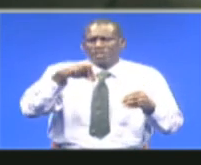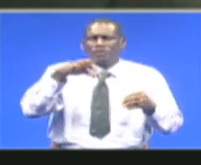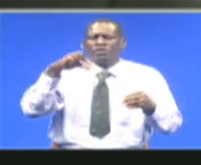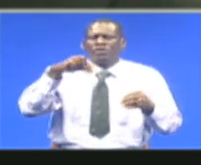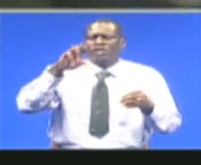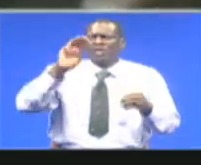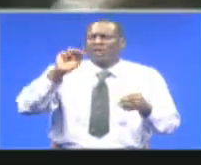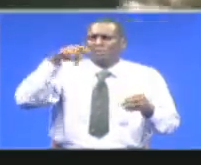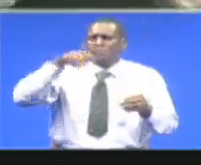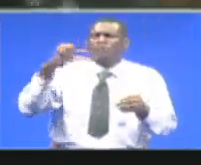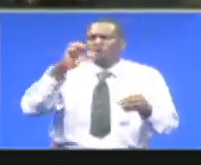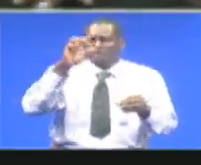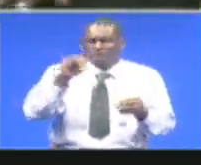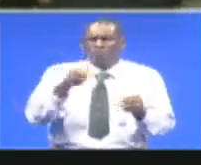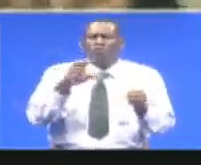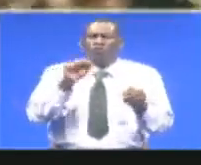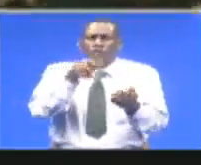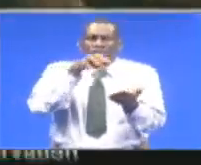no merit.